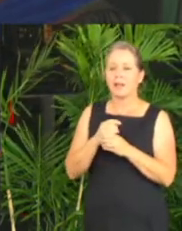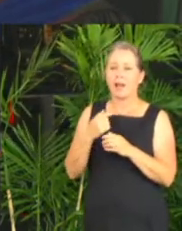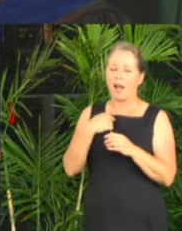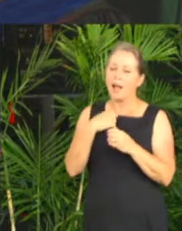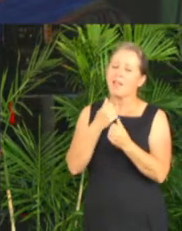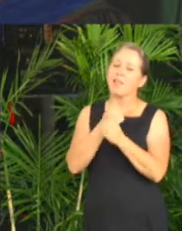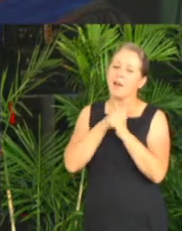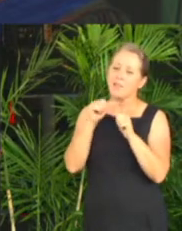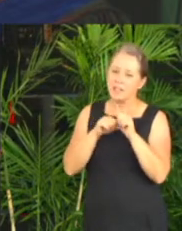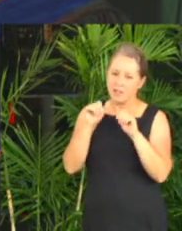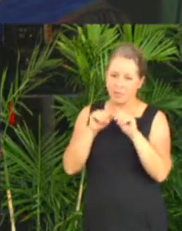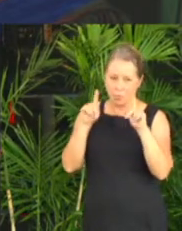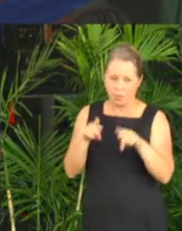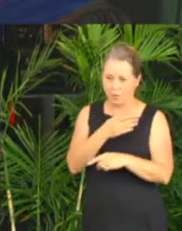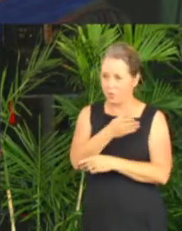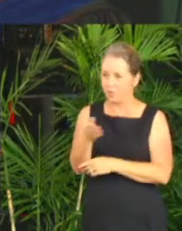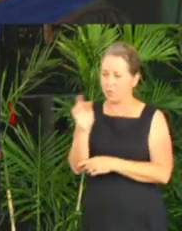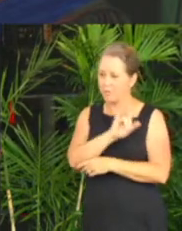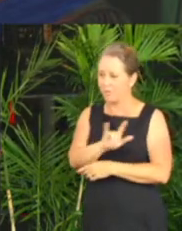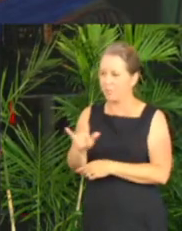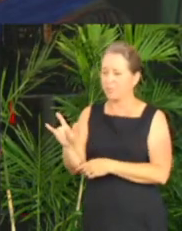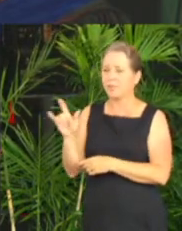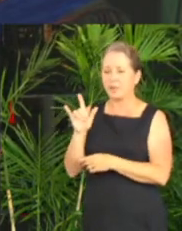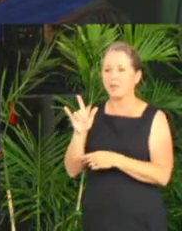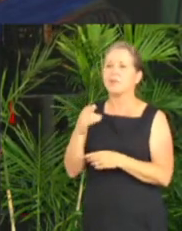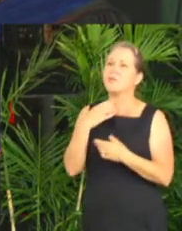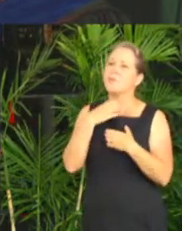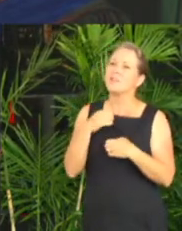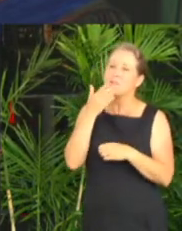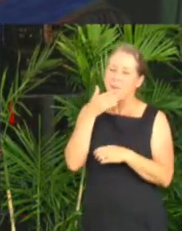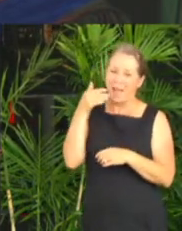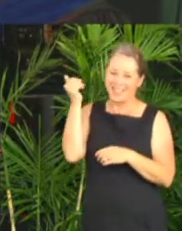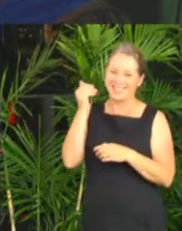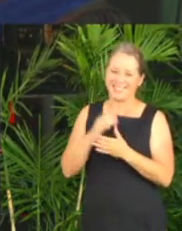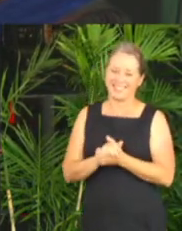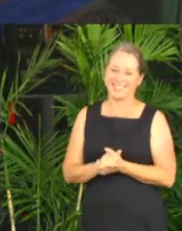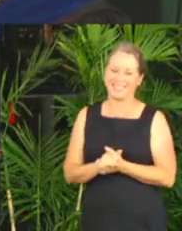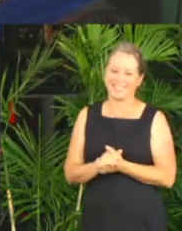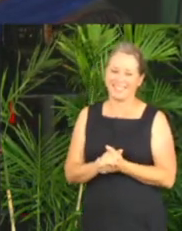and every one of you and wish you nothing but the best.